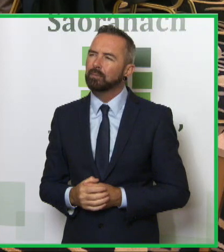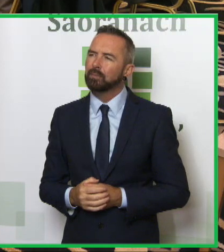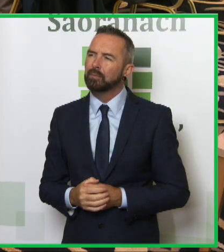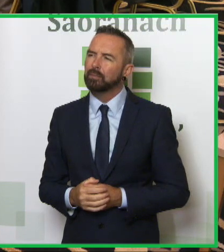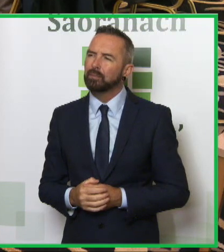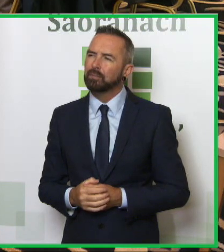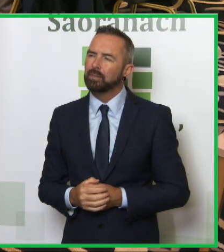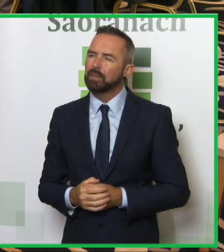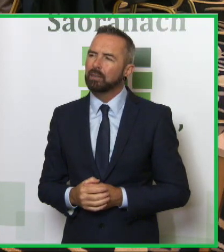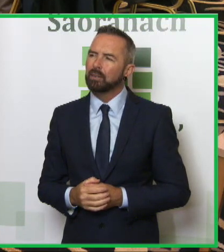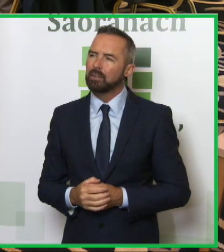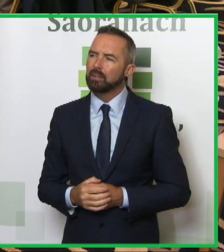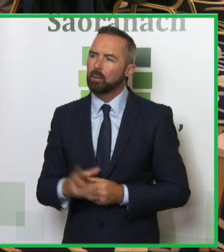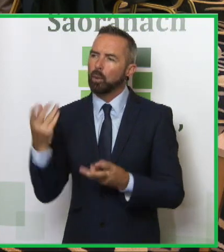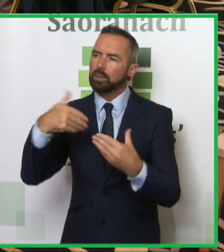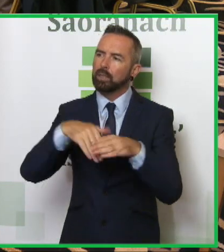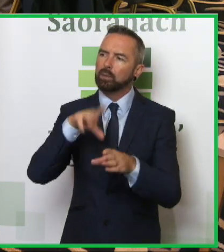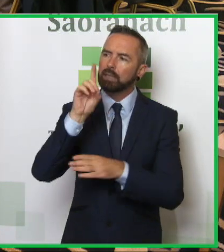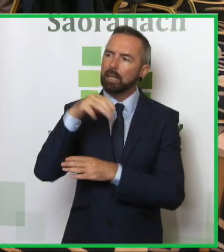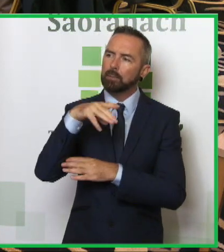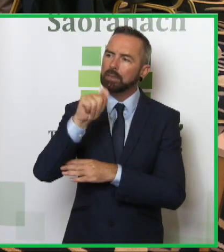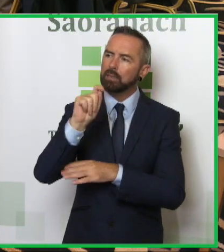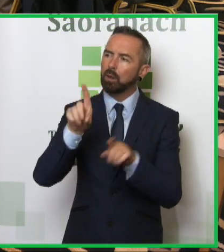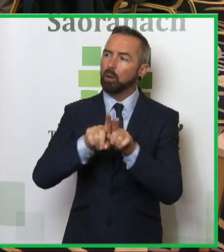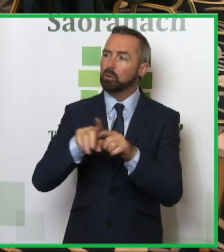DMT in there as well, yeah, okay.